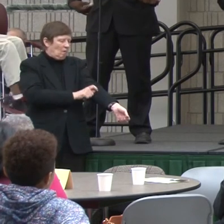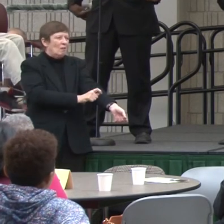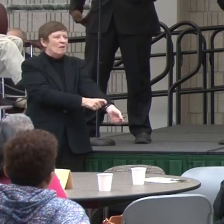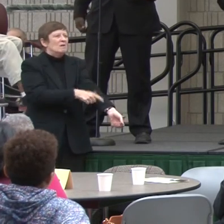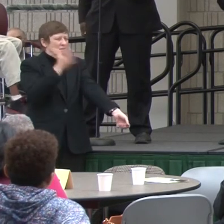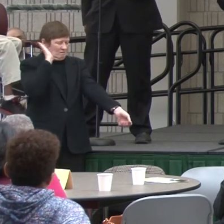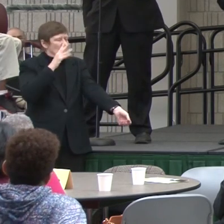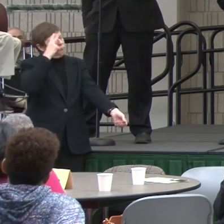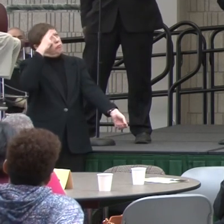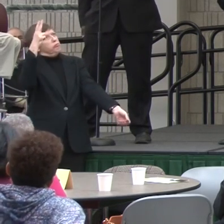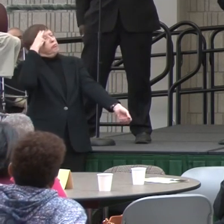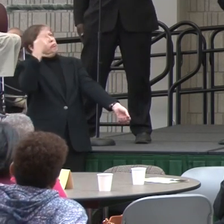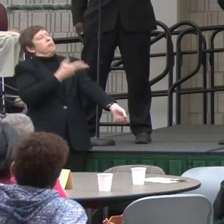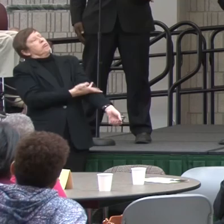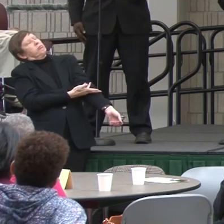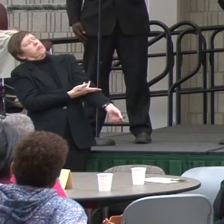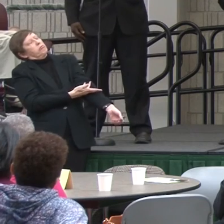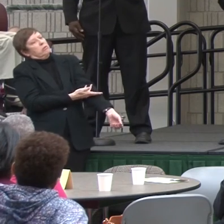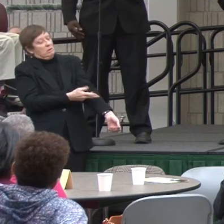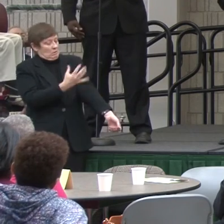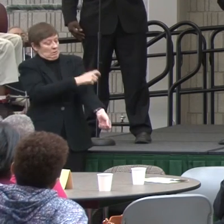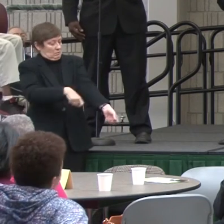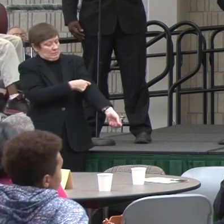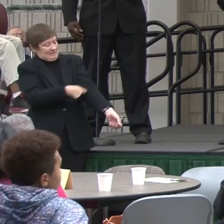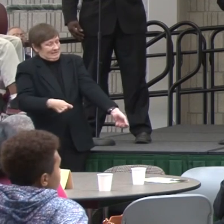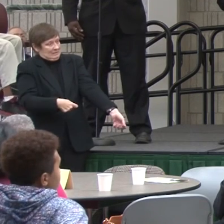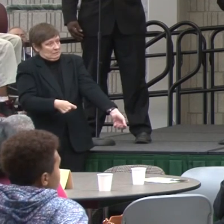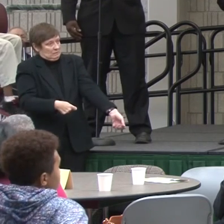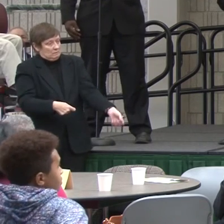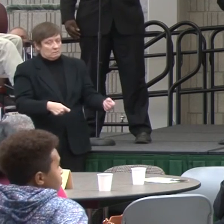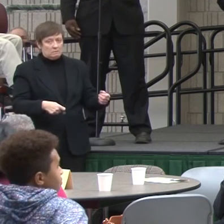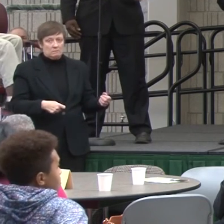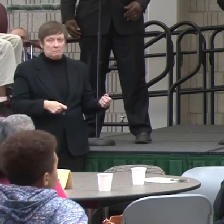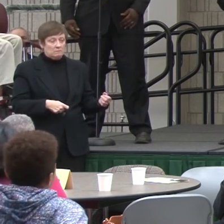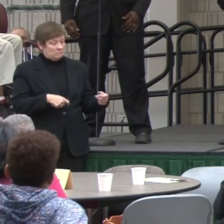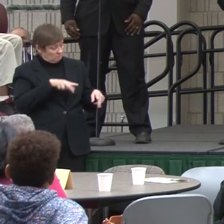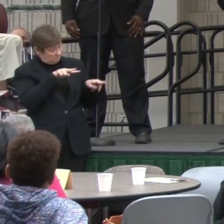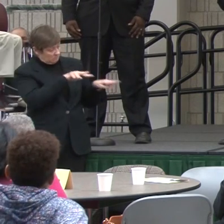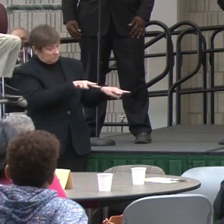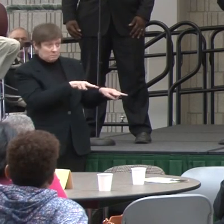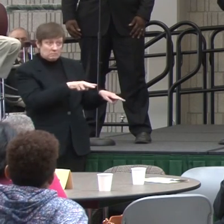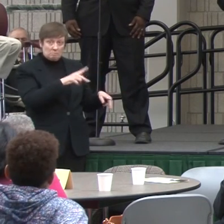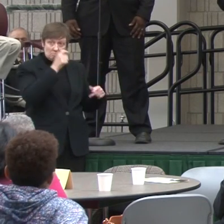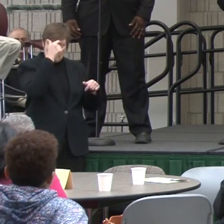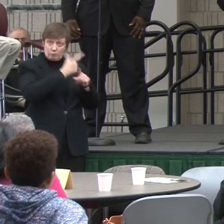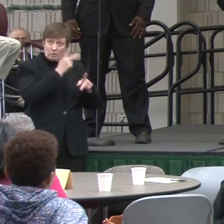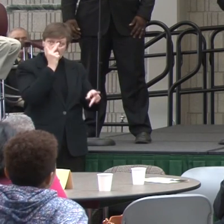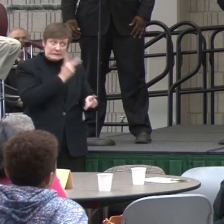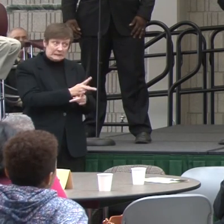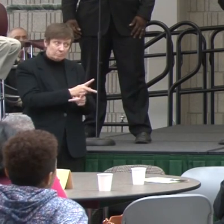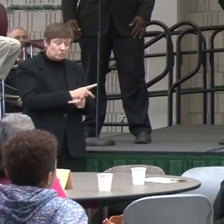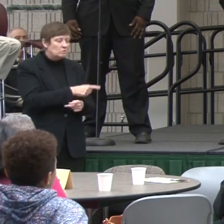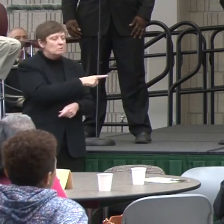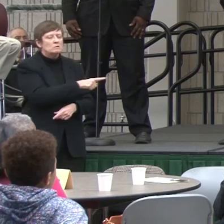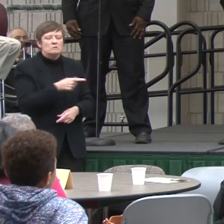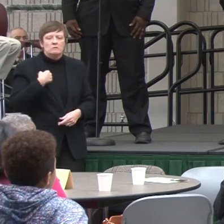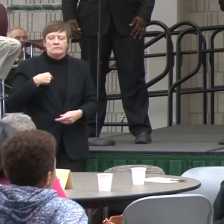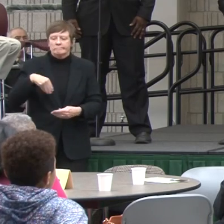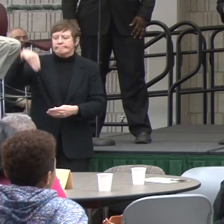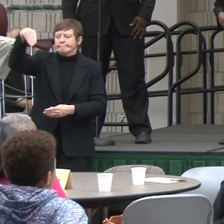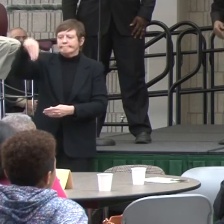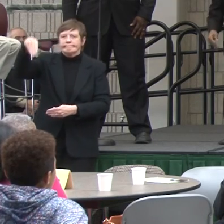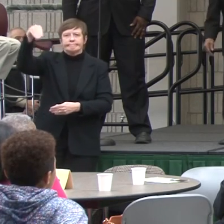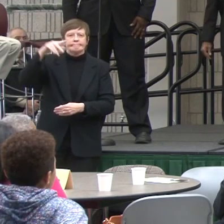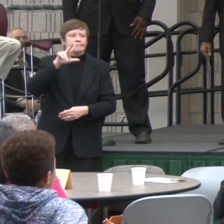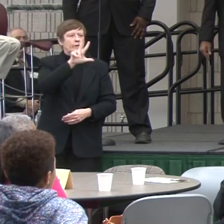detouring him to Blue Bandit's calf. Instead, am I my brother's keeper? He punches in at around